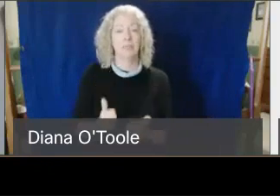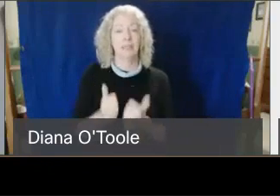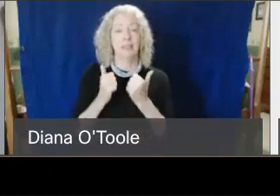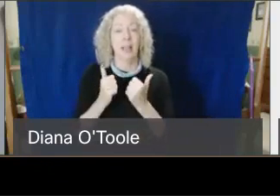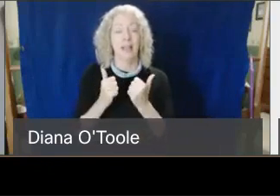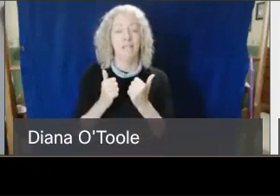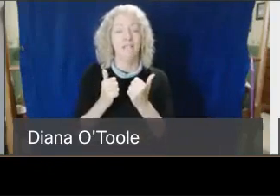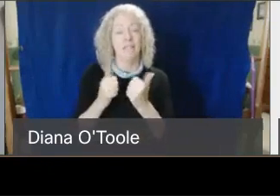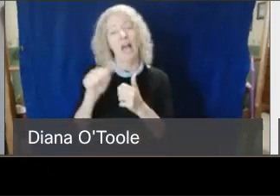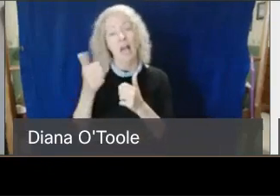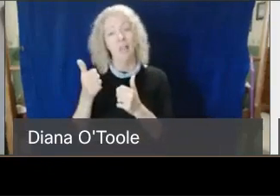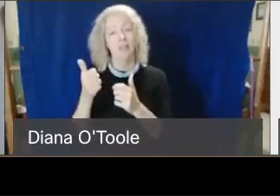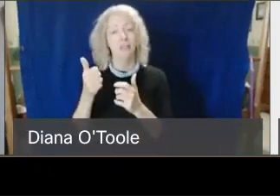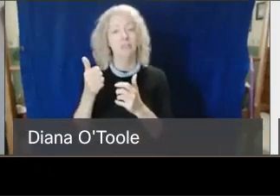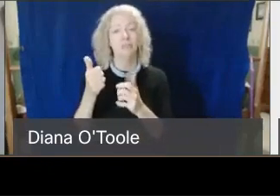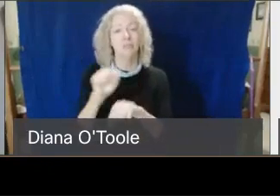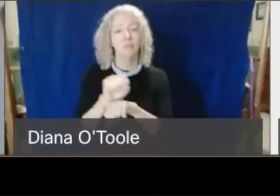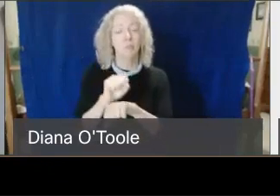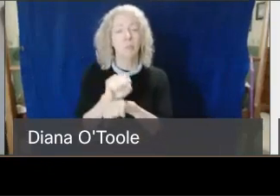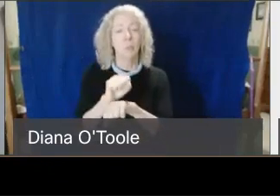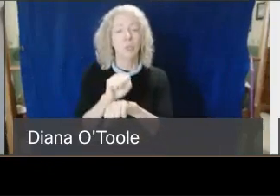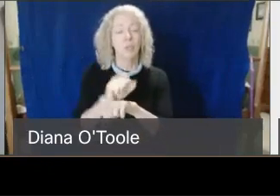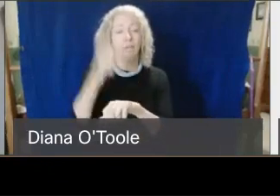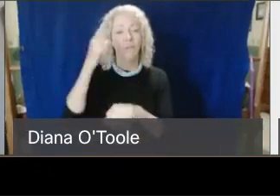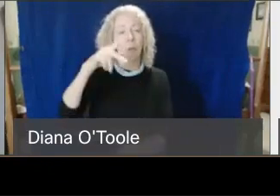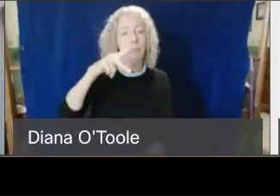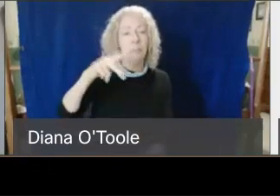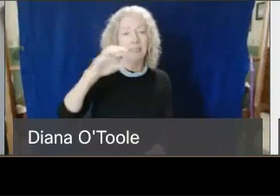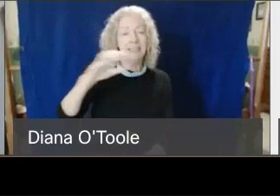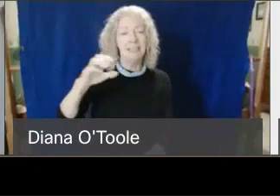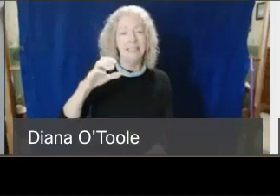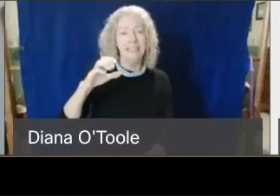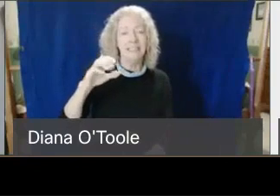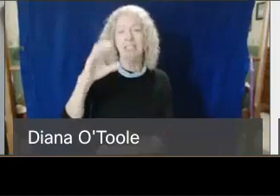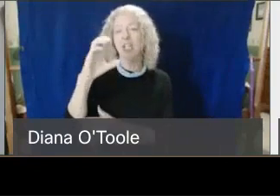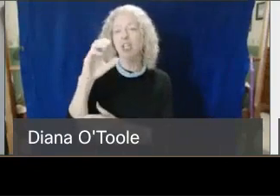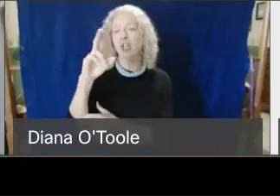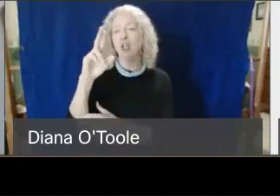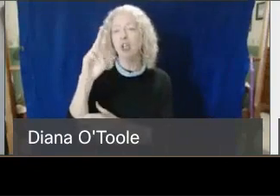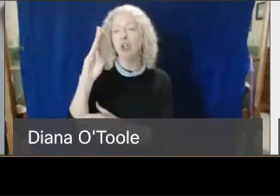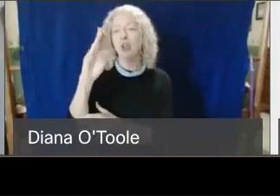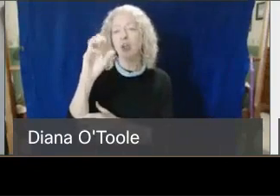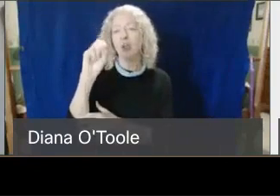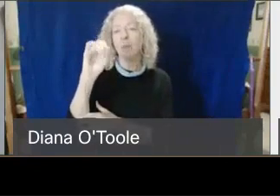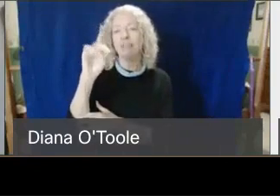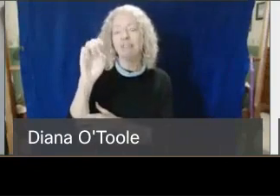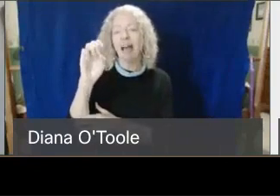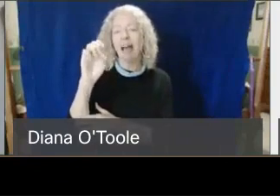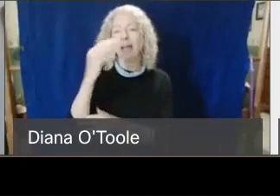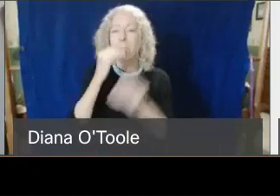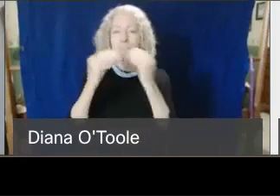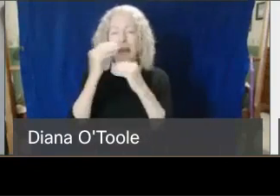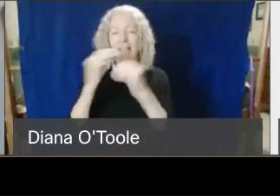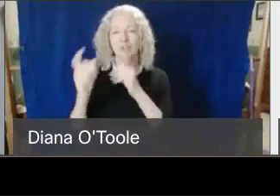folks from PIPS as well for the PPCC's curbside pantry. So, you know, we have a very robust